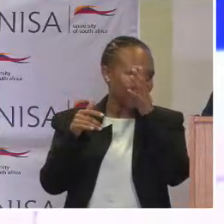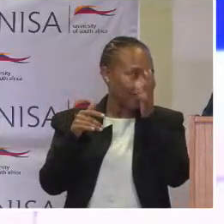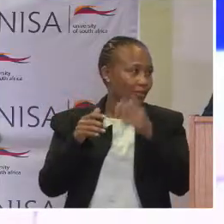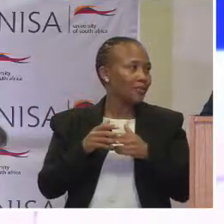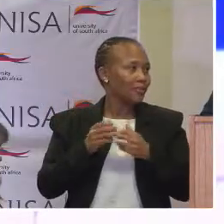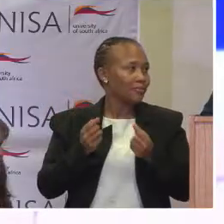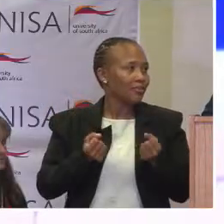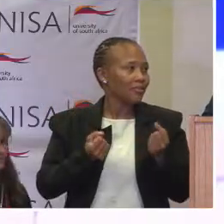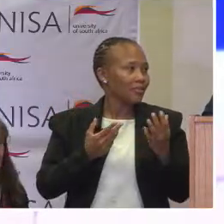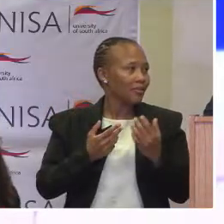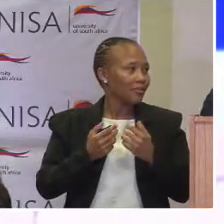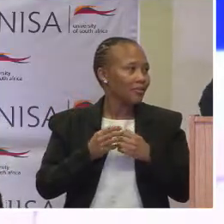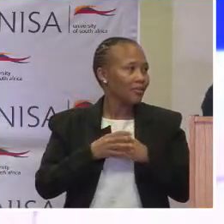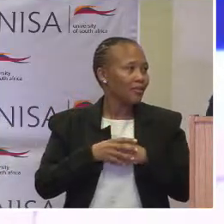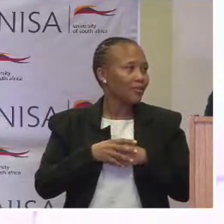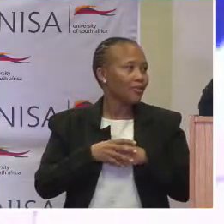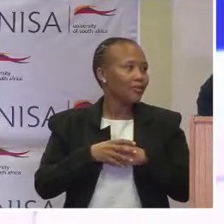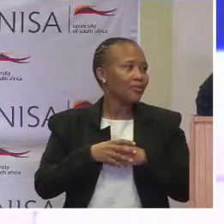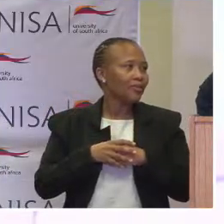So,